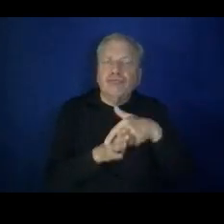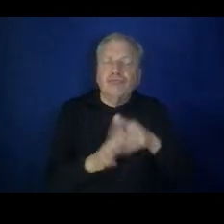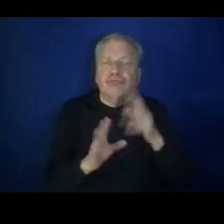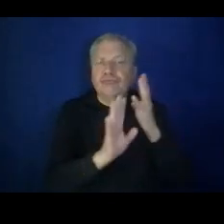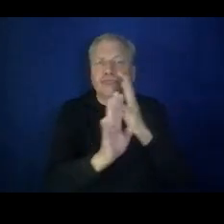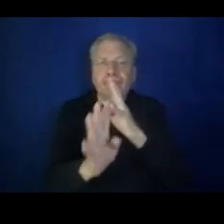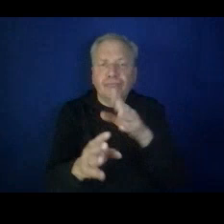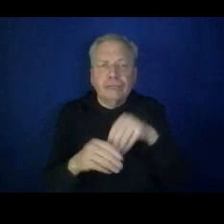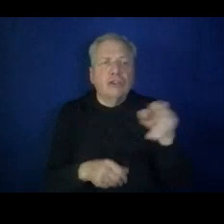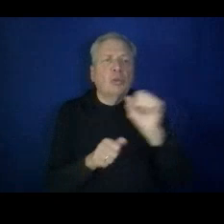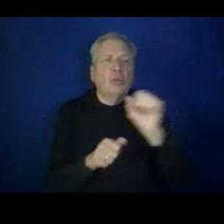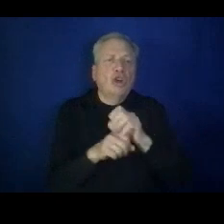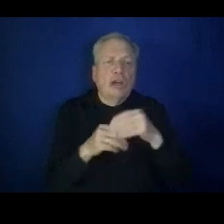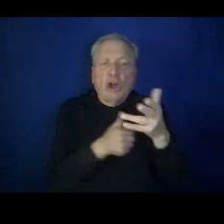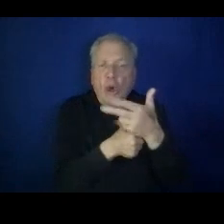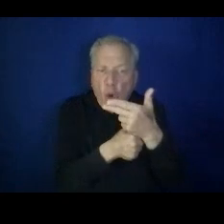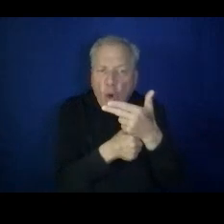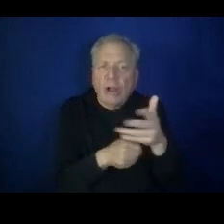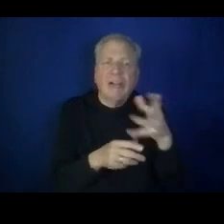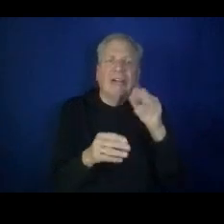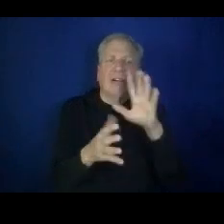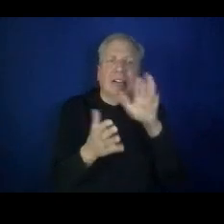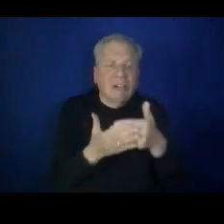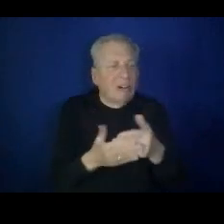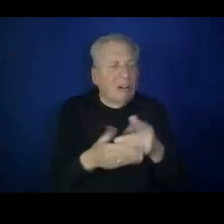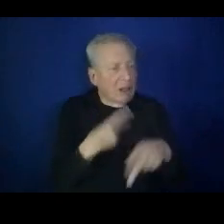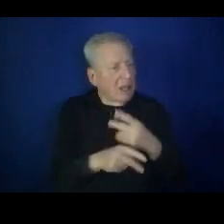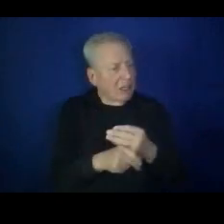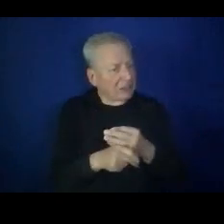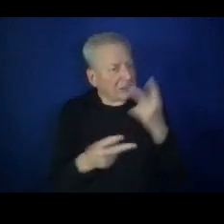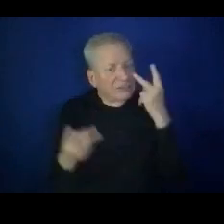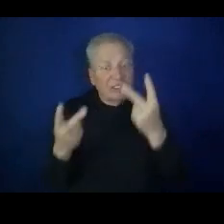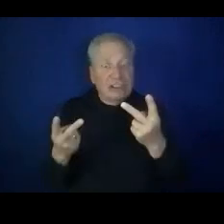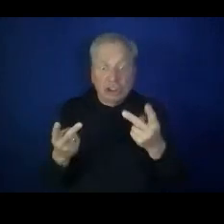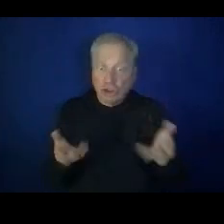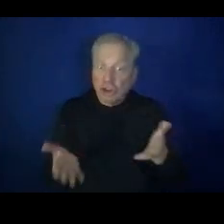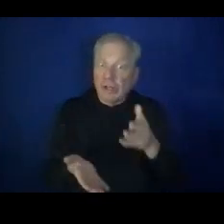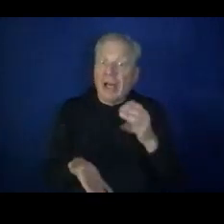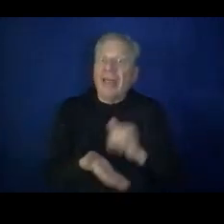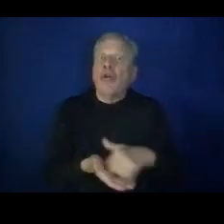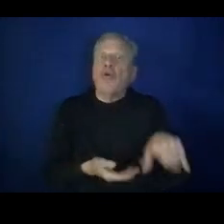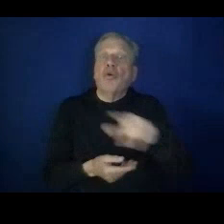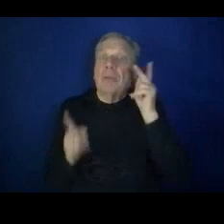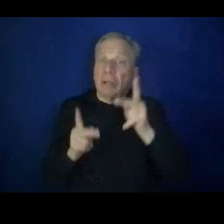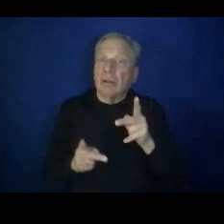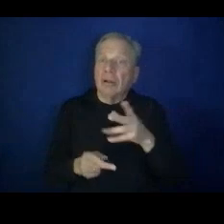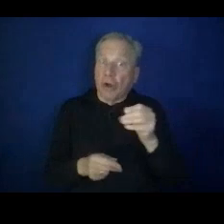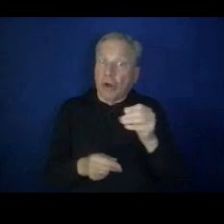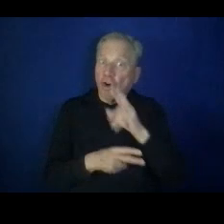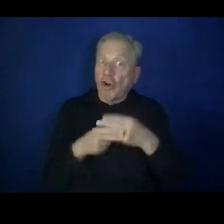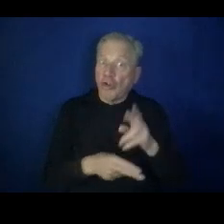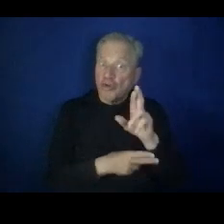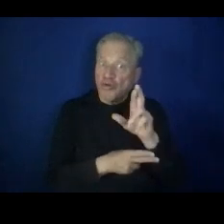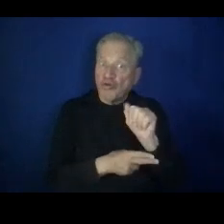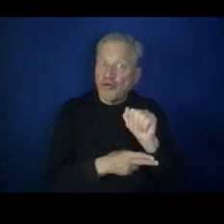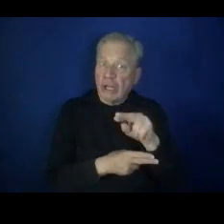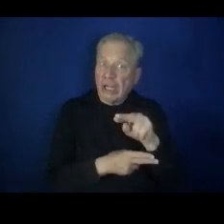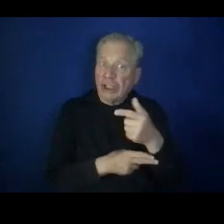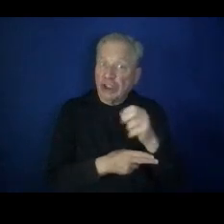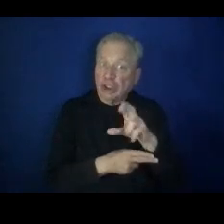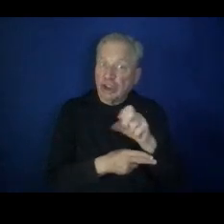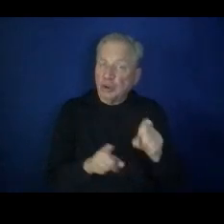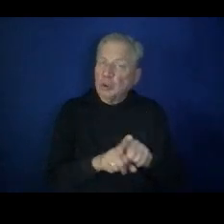at hotels, and providing visitor services, that those folks are rangers too. And while they may